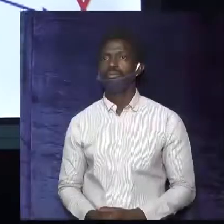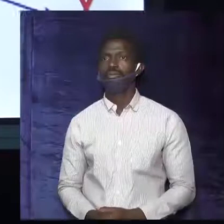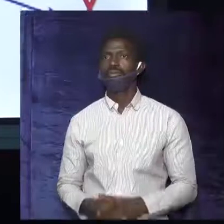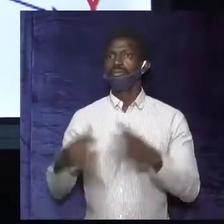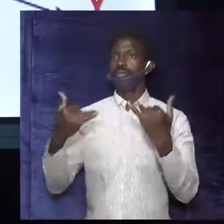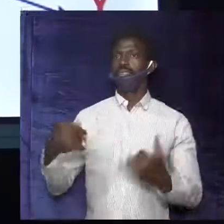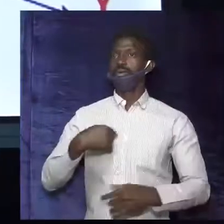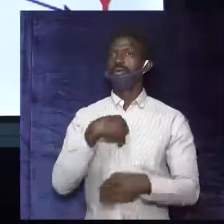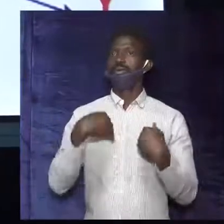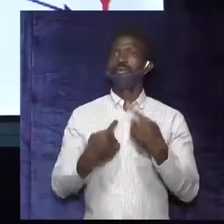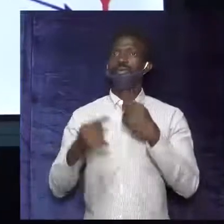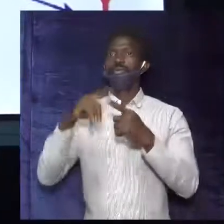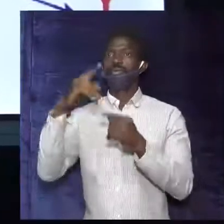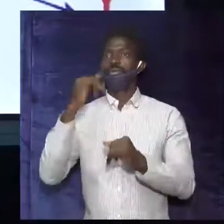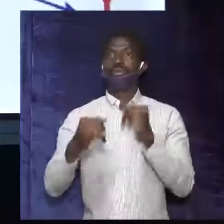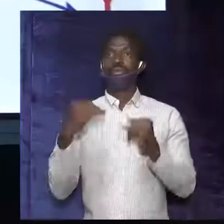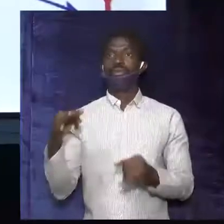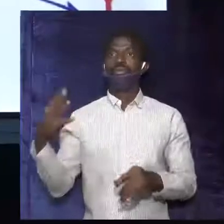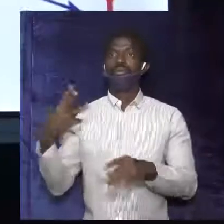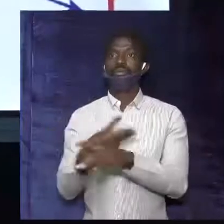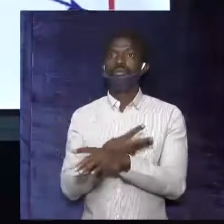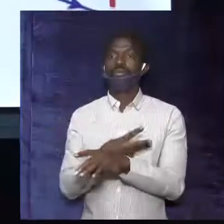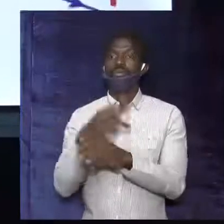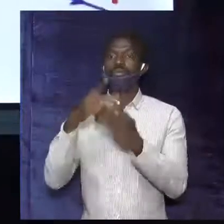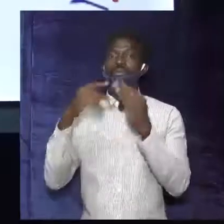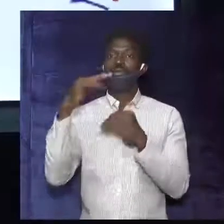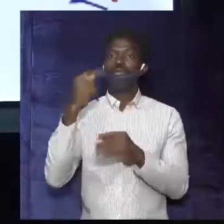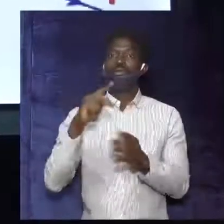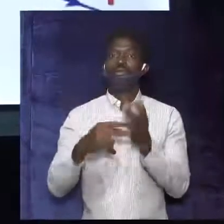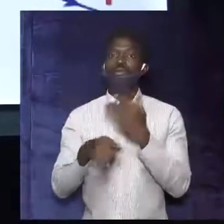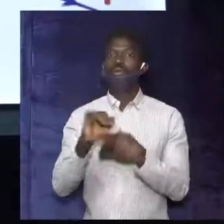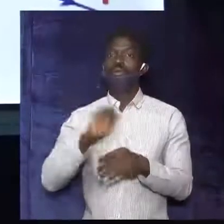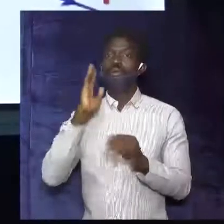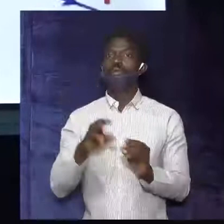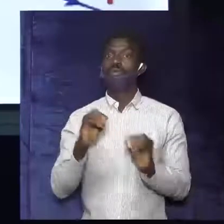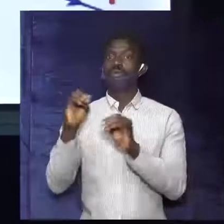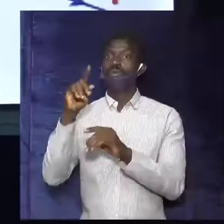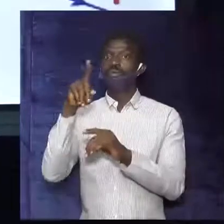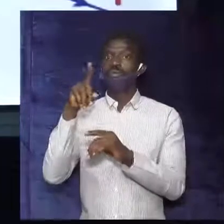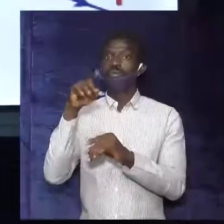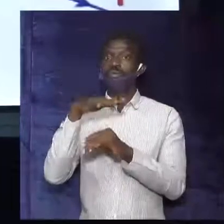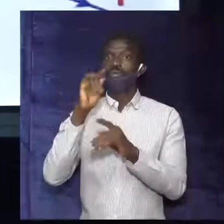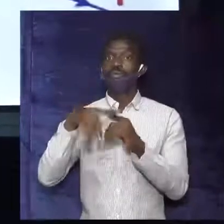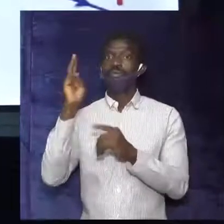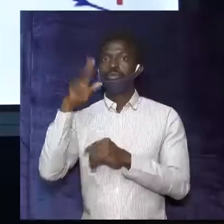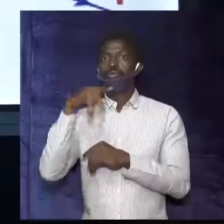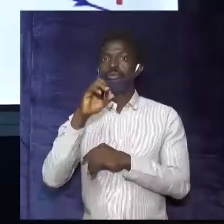Now we've come to the end of the mathematics segment of the program. I will now hand you over to Uncle Popo for the general studies